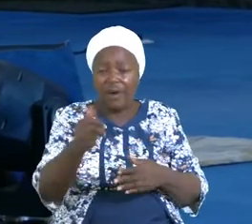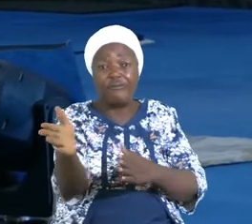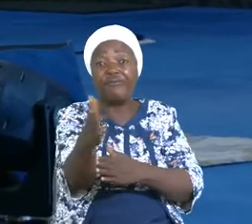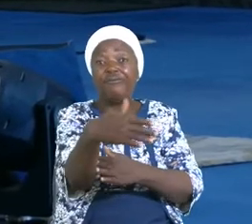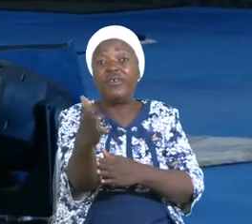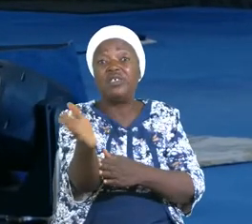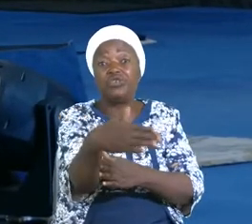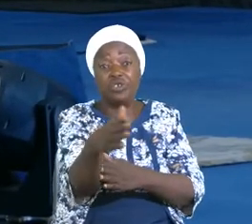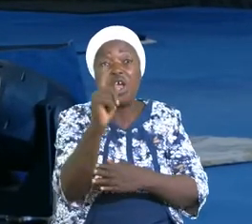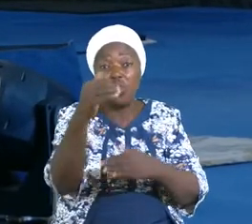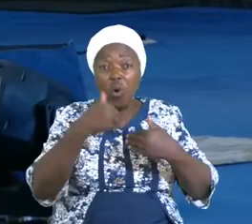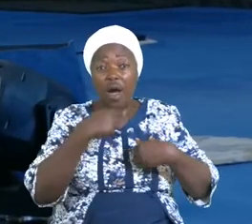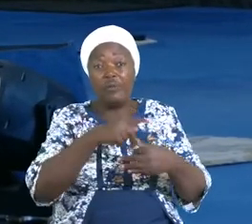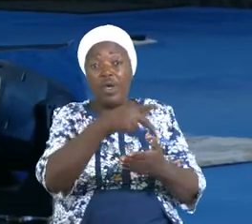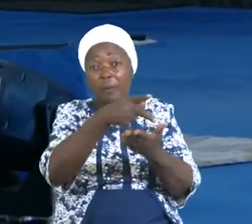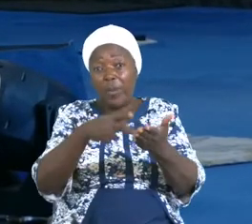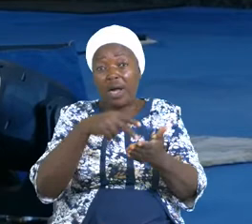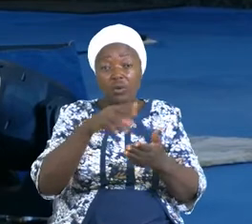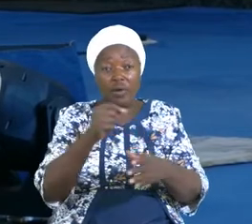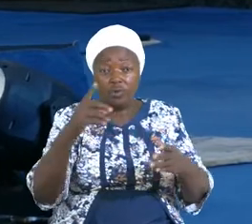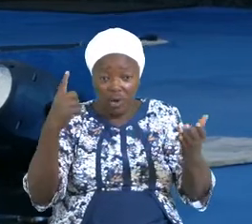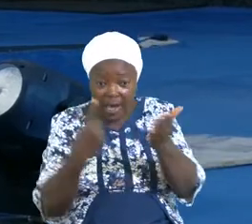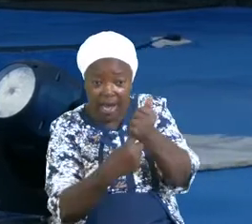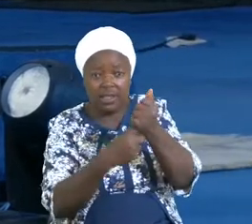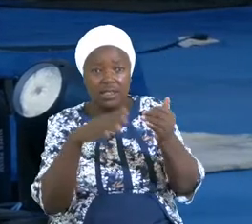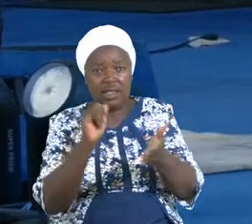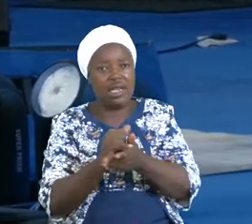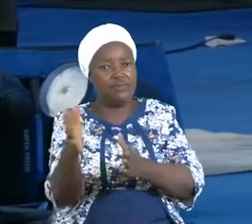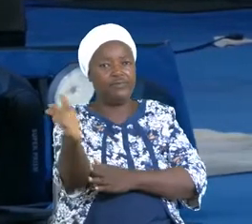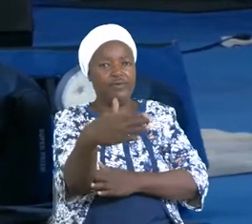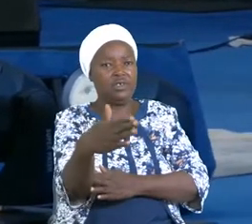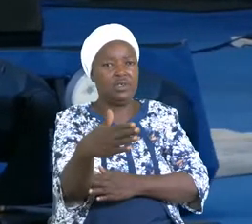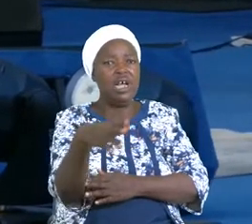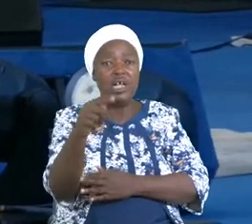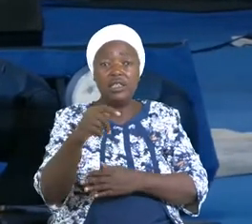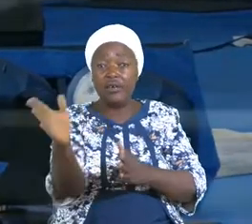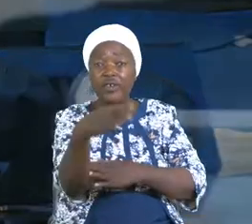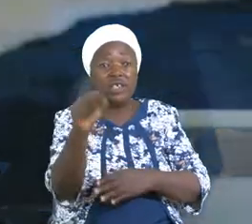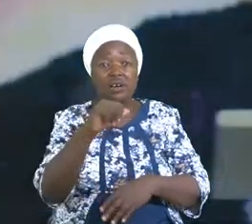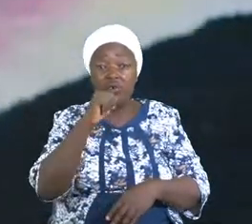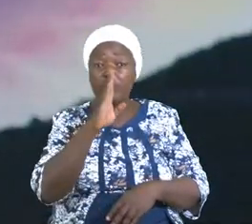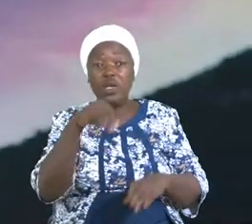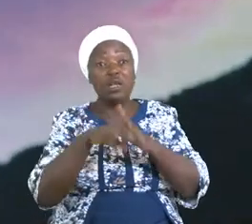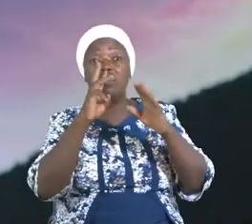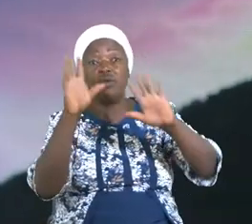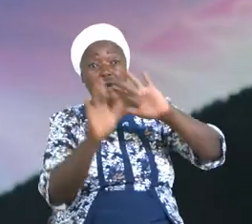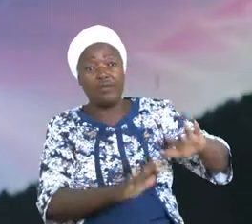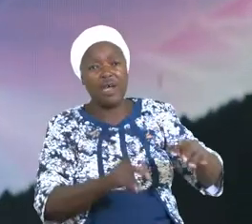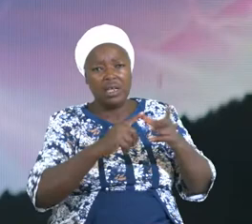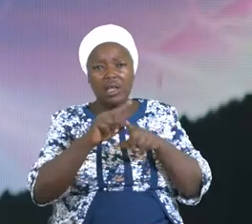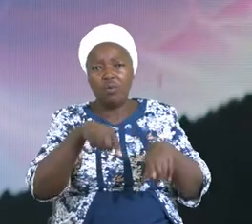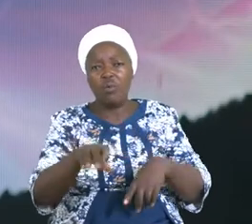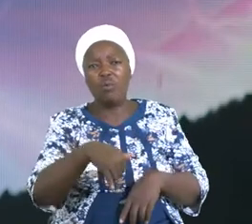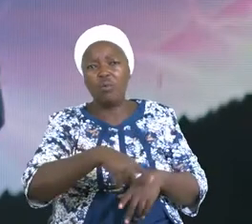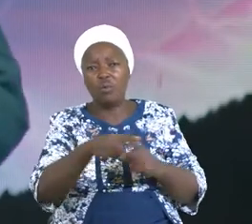catch the fish. The fish cannot be in the river And while the fish is in the river, you